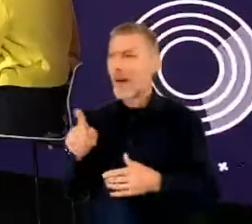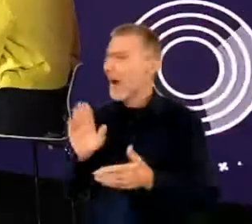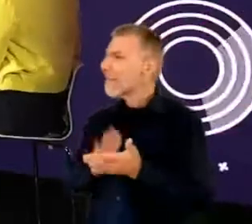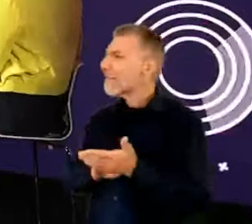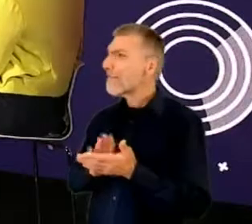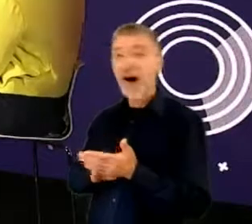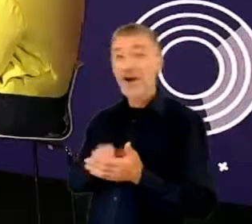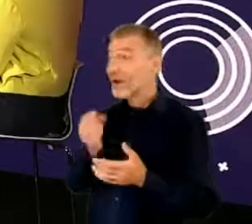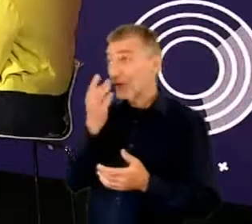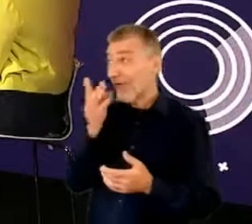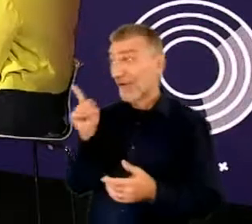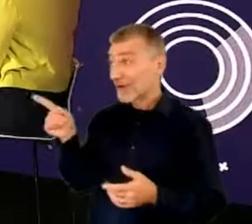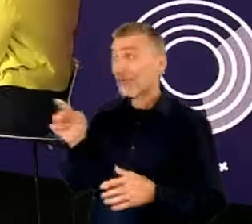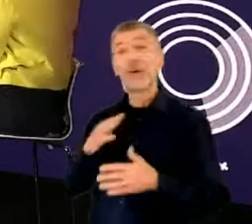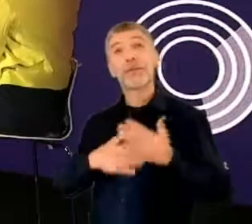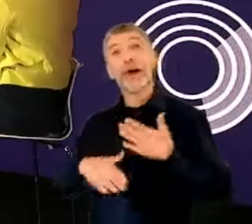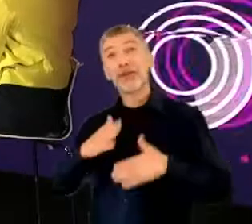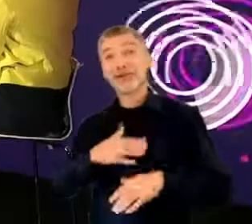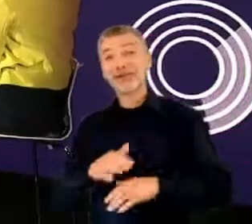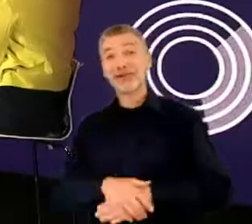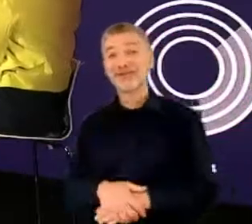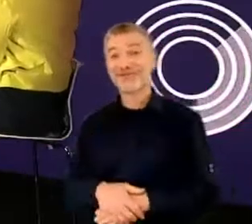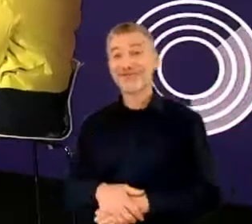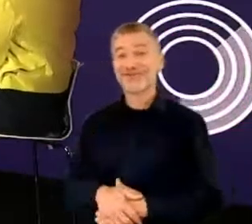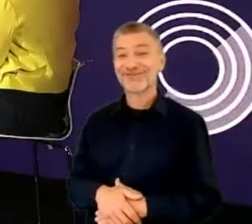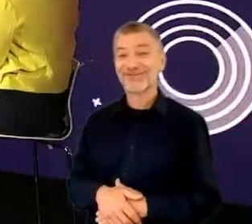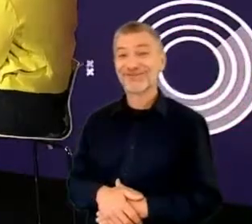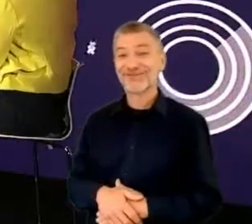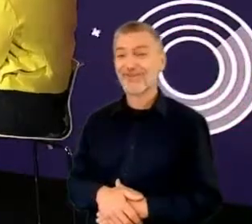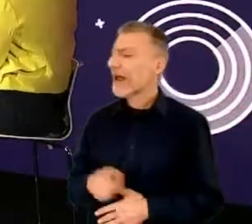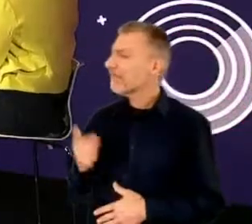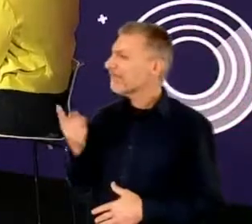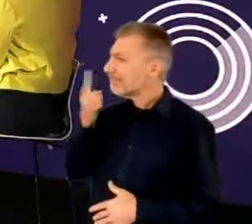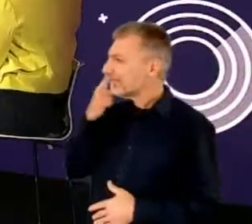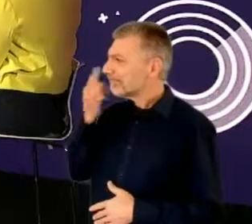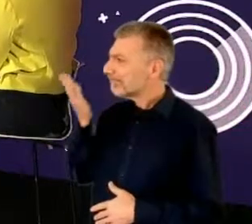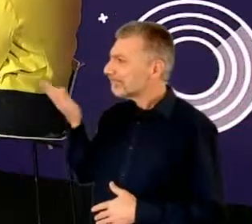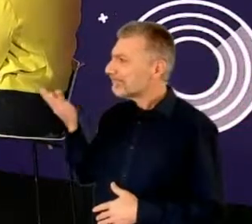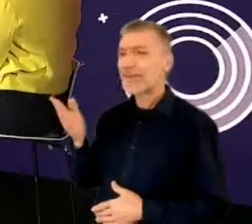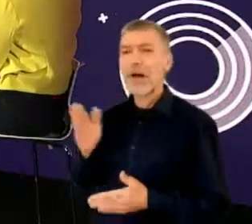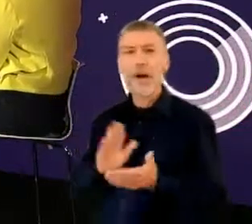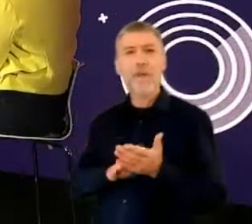you. Let's ask a little bit about the role that you do now as a